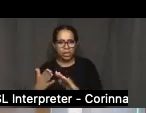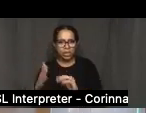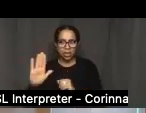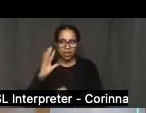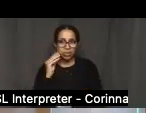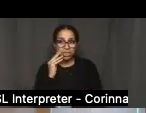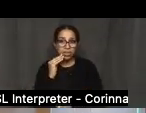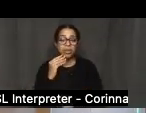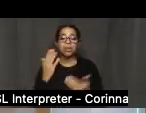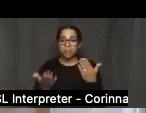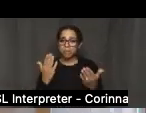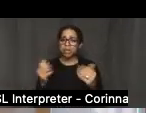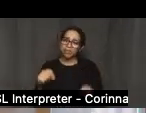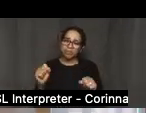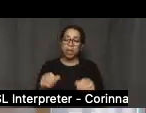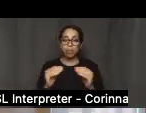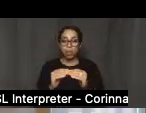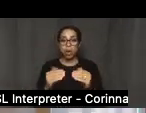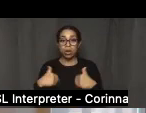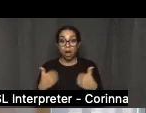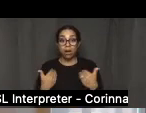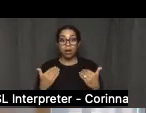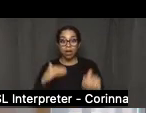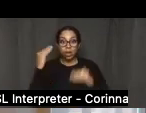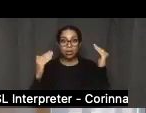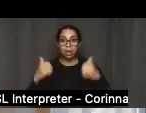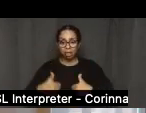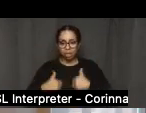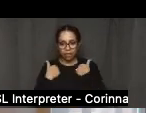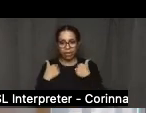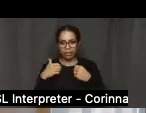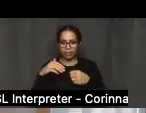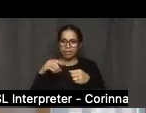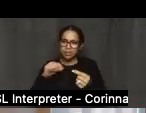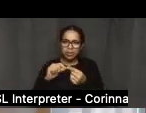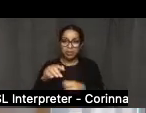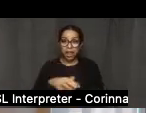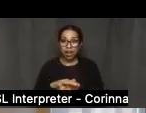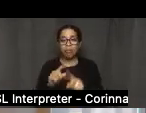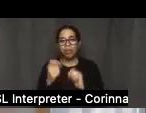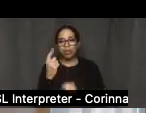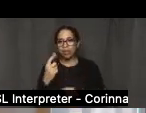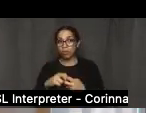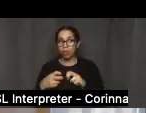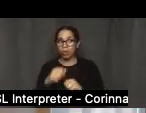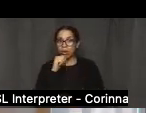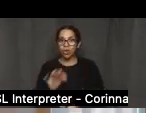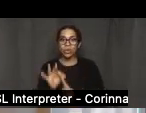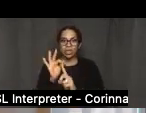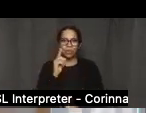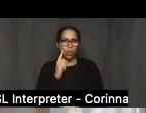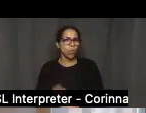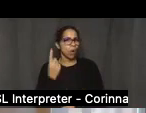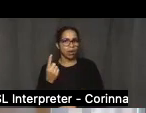younger adults living in certain areas of the state, I think that this is a problem that's not unique to any one area of Colorado,